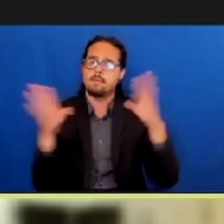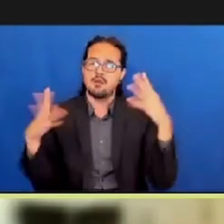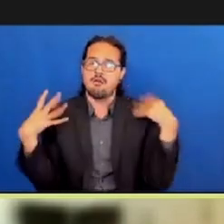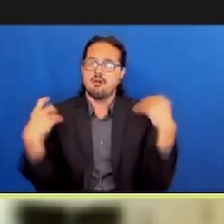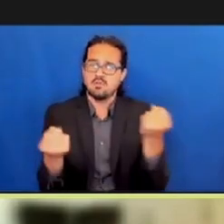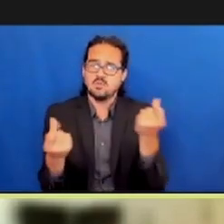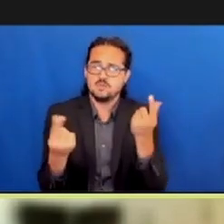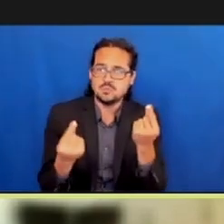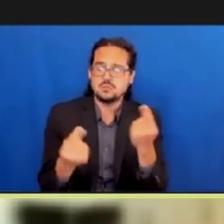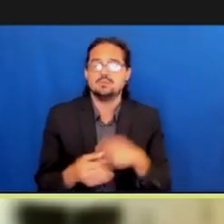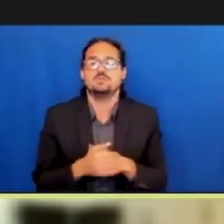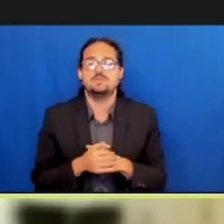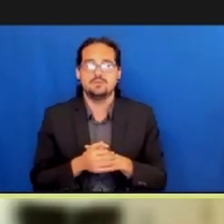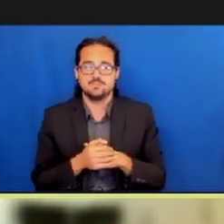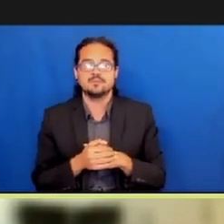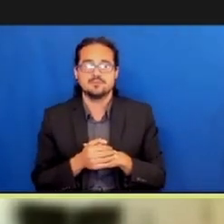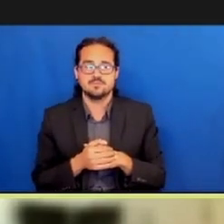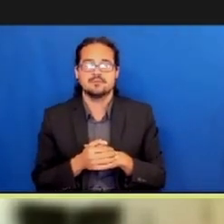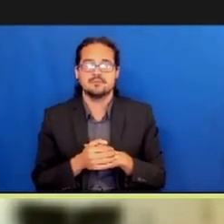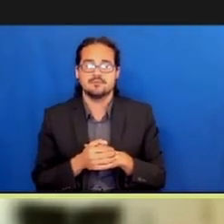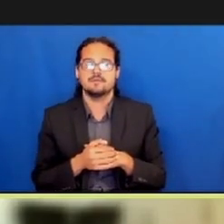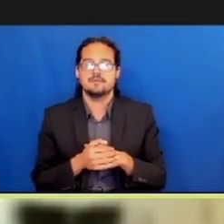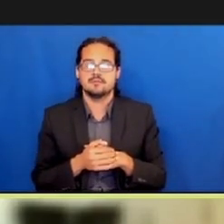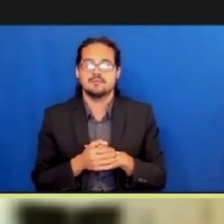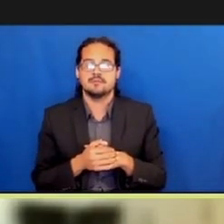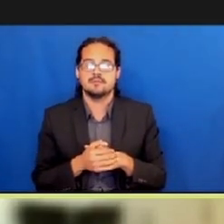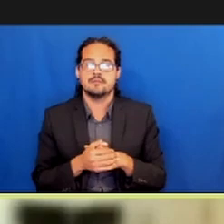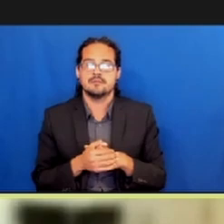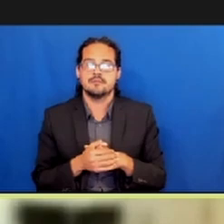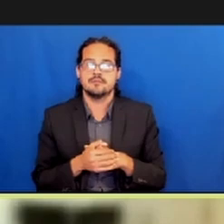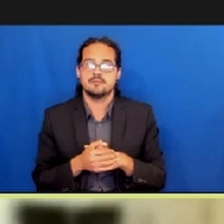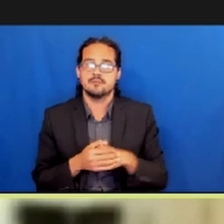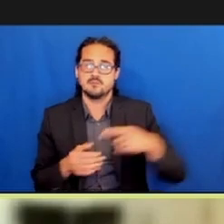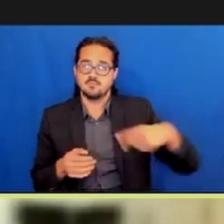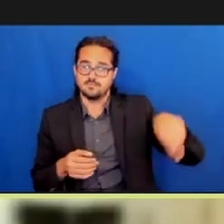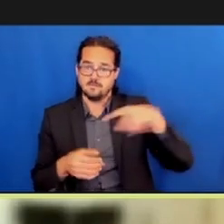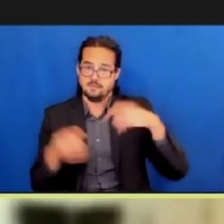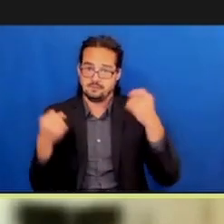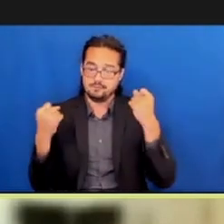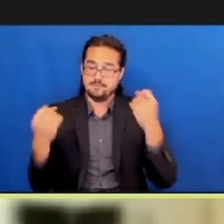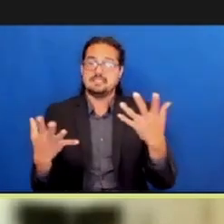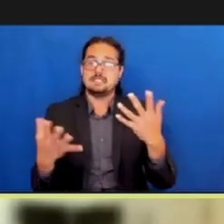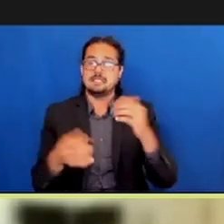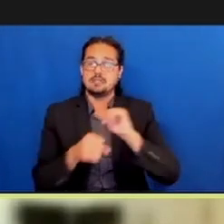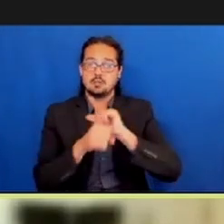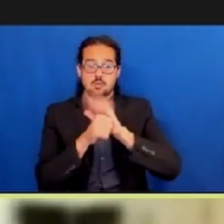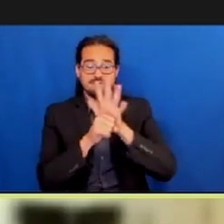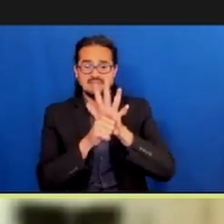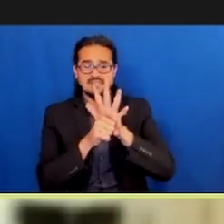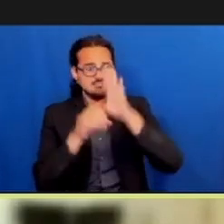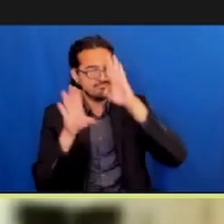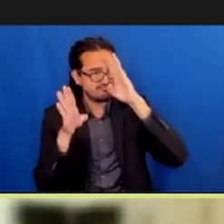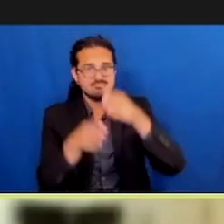kitchen table wisdom, and a fair amount of giving the best advice we can in a shifting environment.